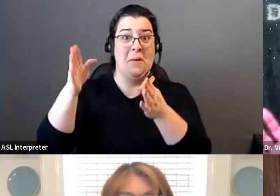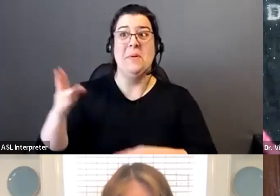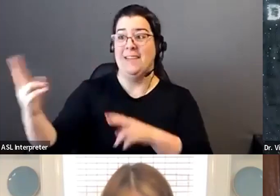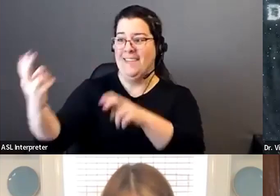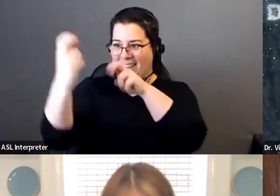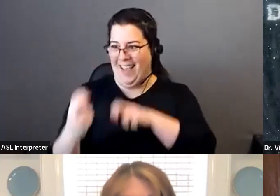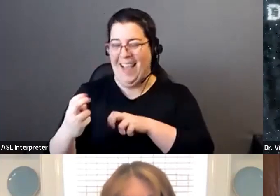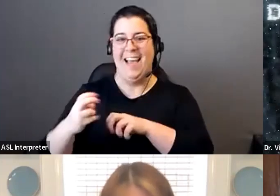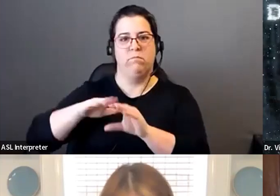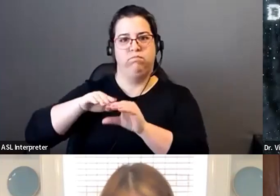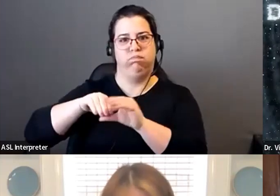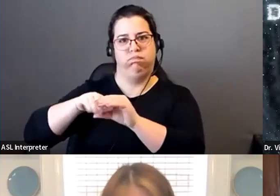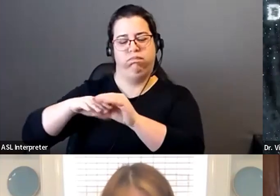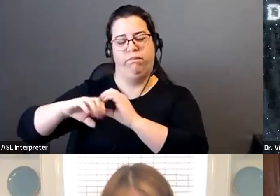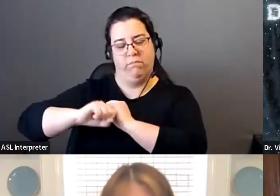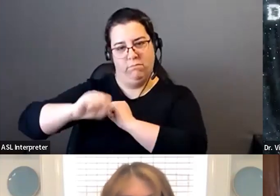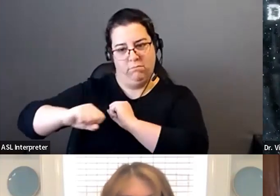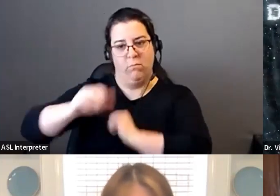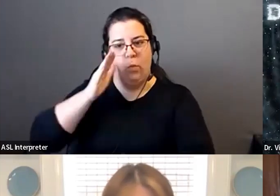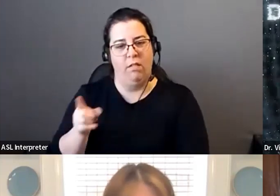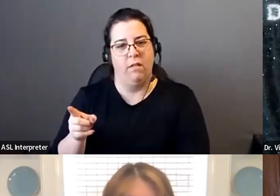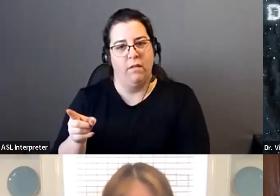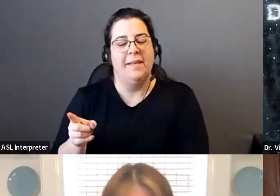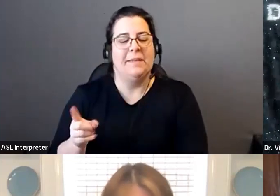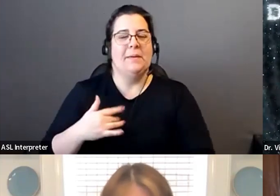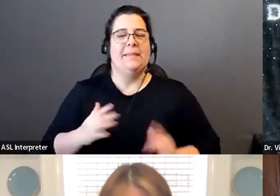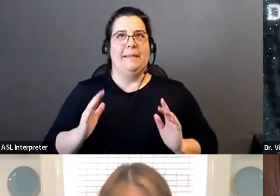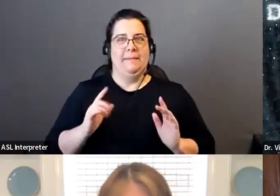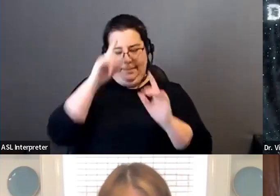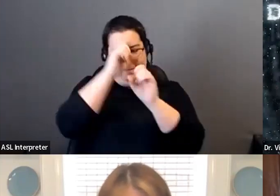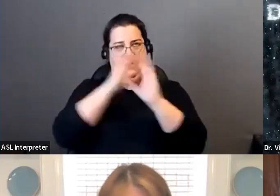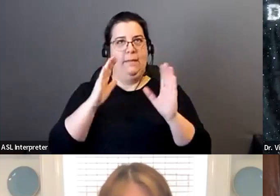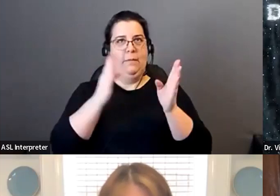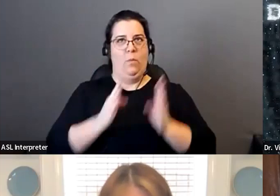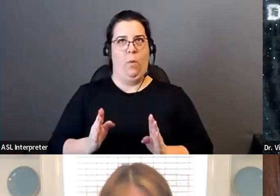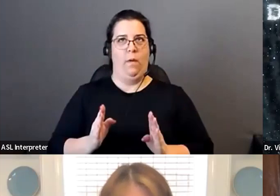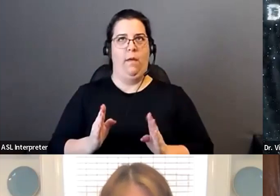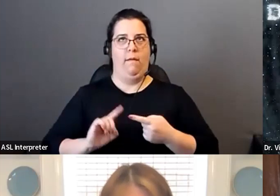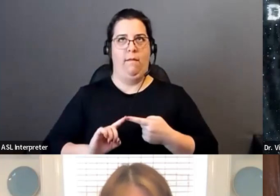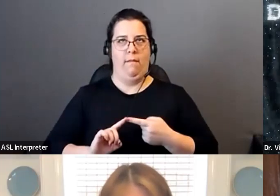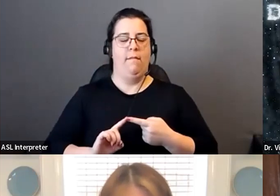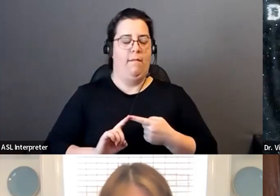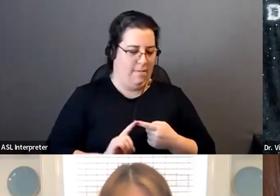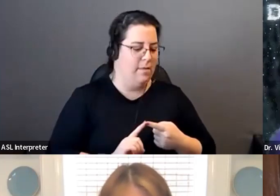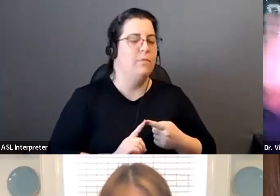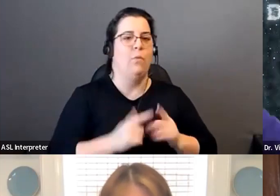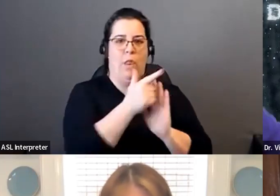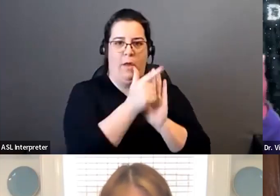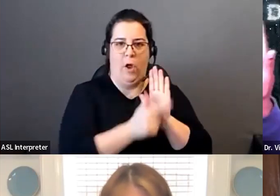time. So I just made sure I asked one or two questions saying like, find the background of the legislation, how's it going to